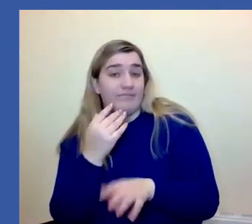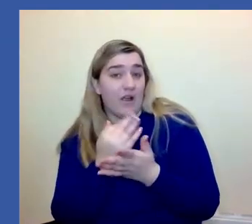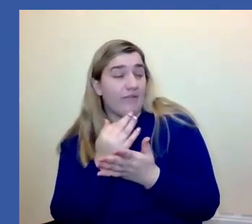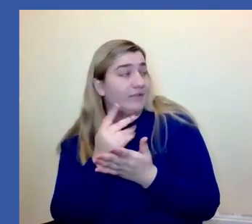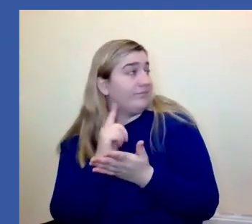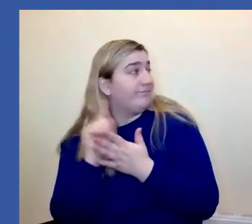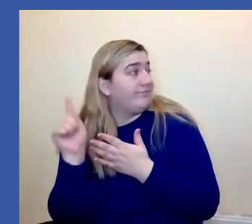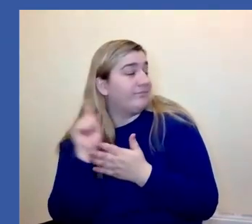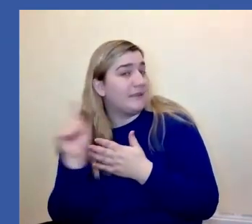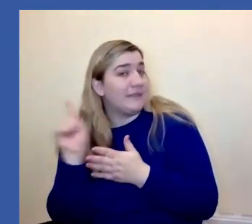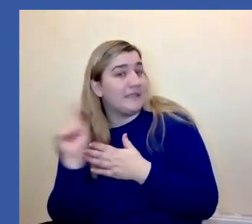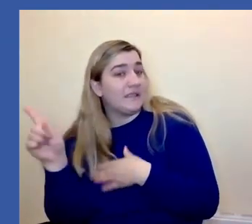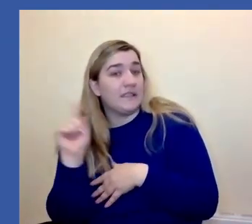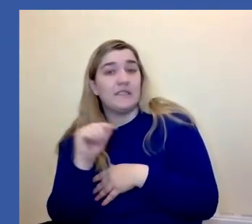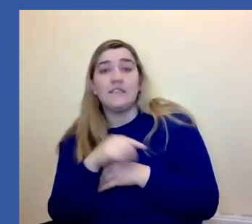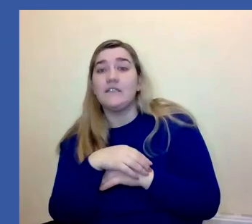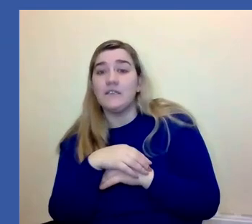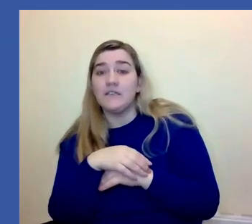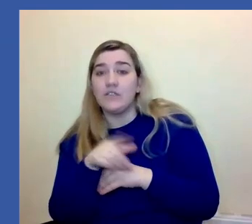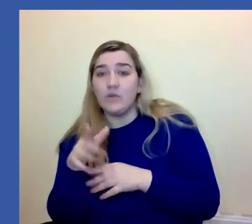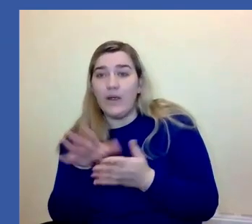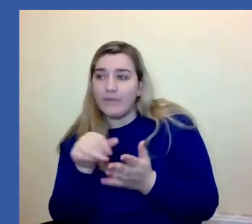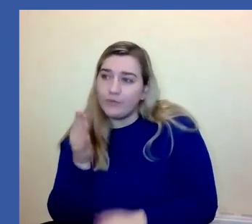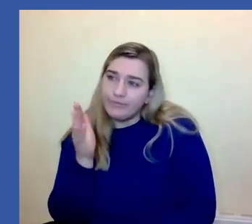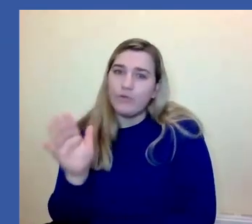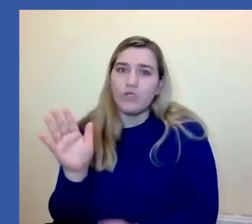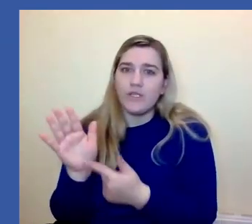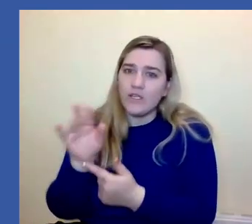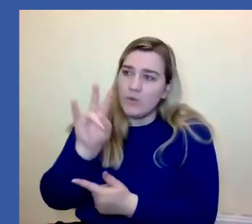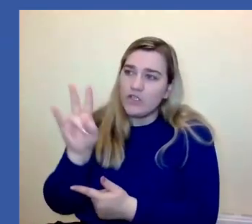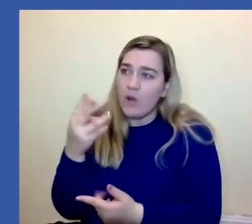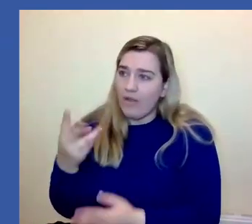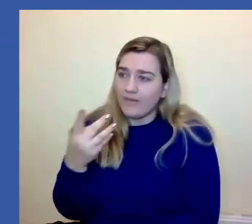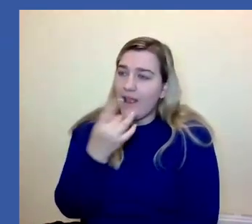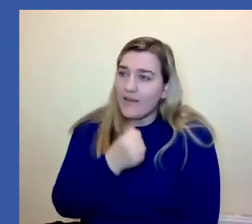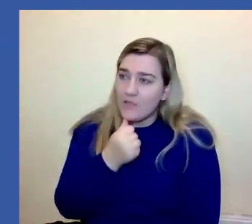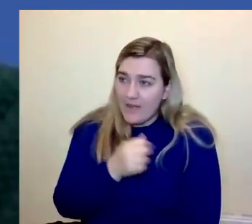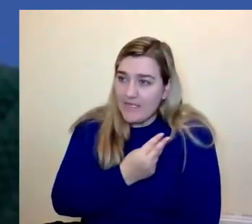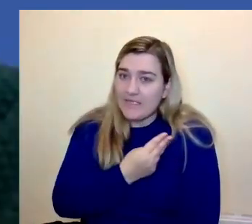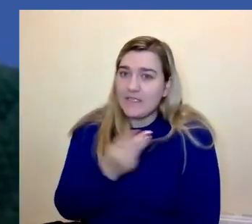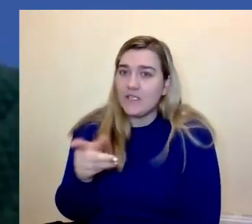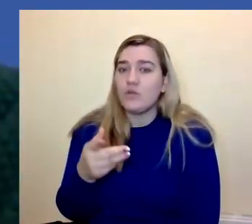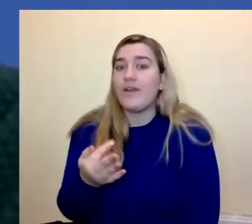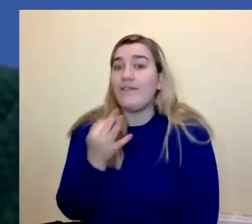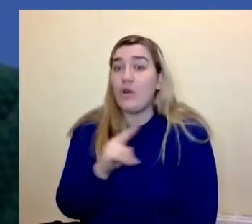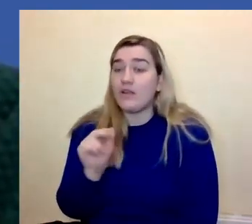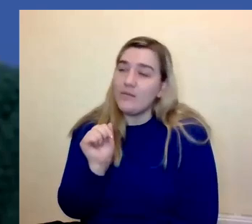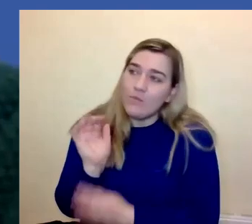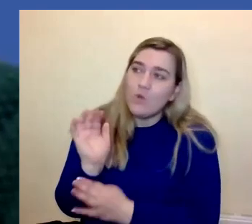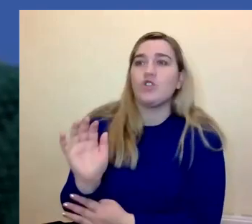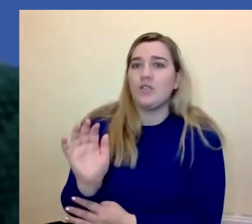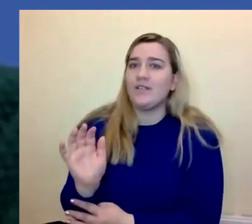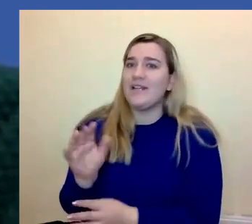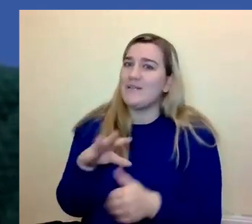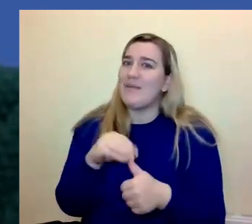the question that you want answered. If you don't push it, you're not gonna get an answer. Especially in this day